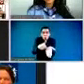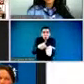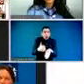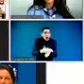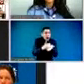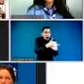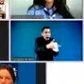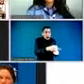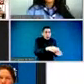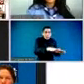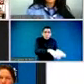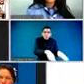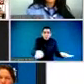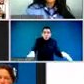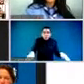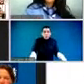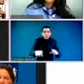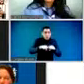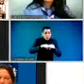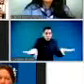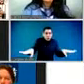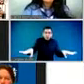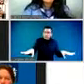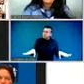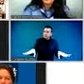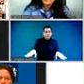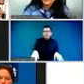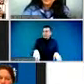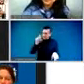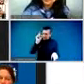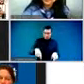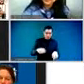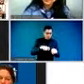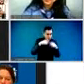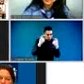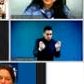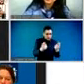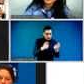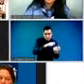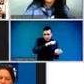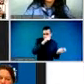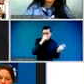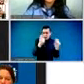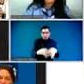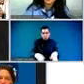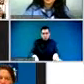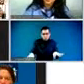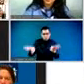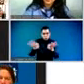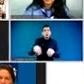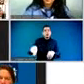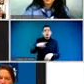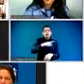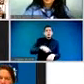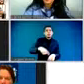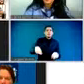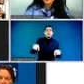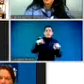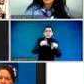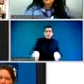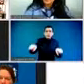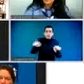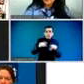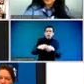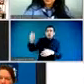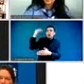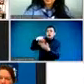media, it's a way of giving information, it's a way of educating, it's a way of getting people aware of things that otherwise they are